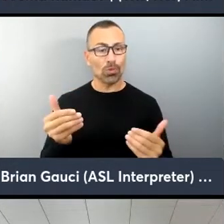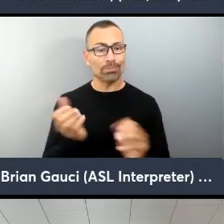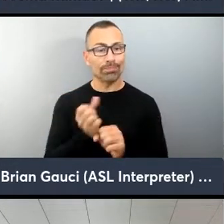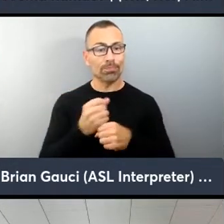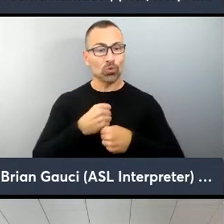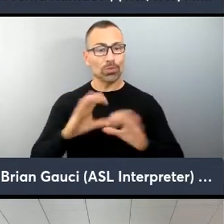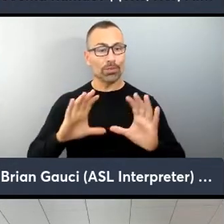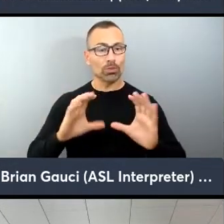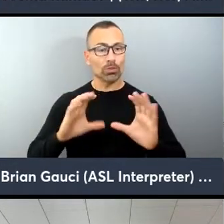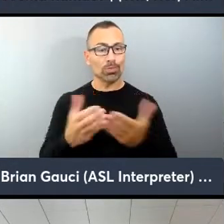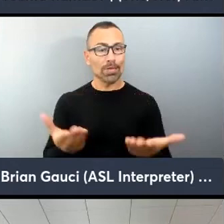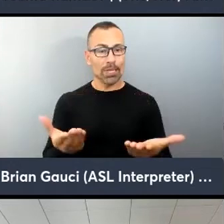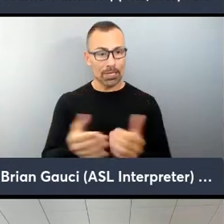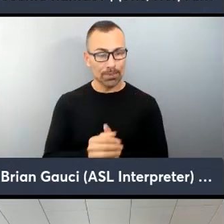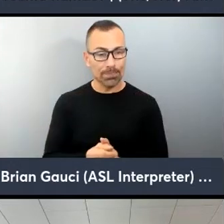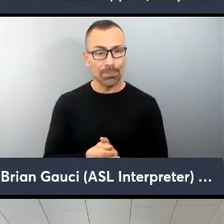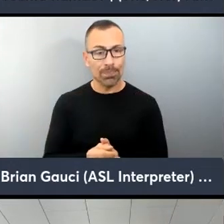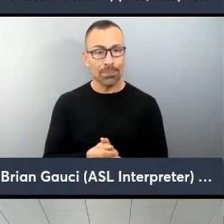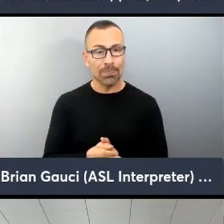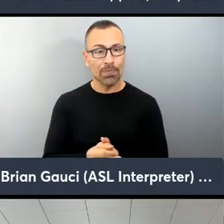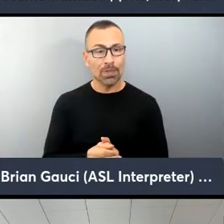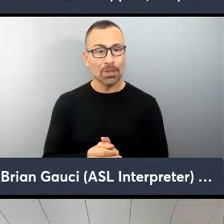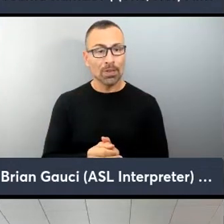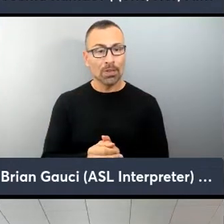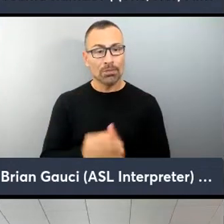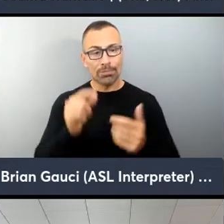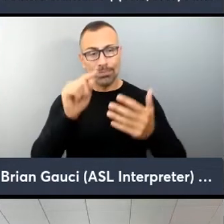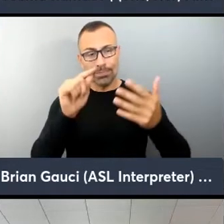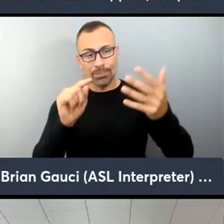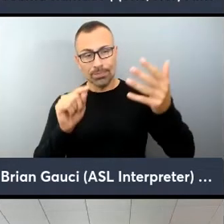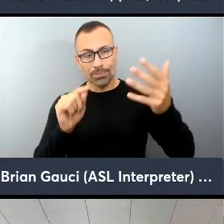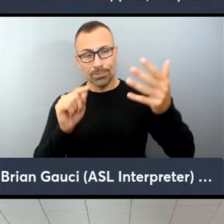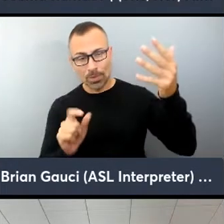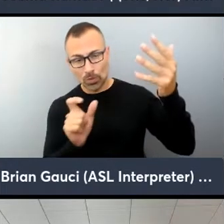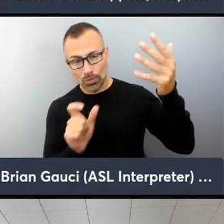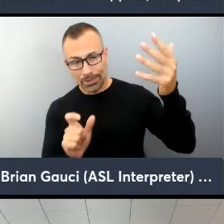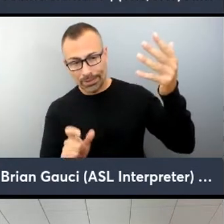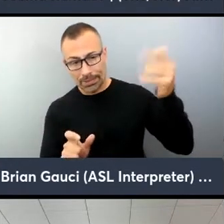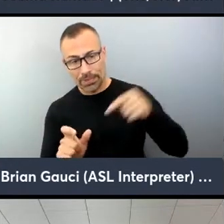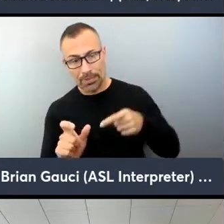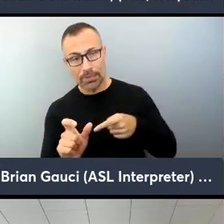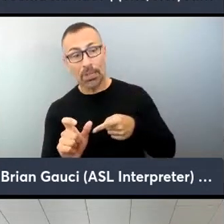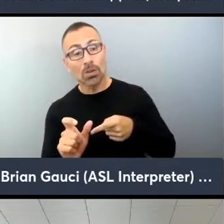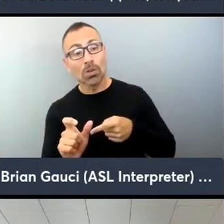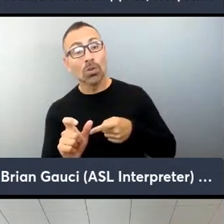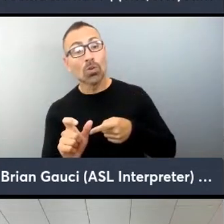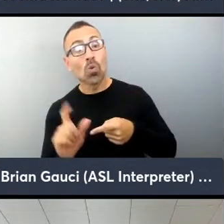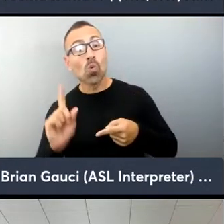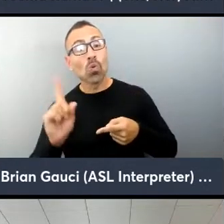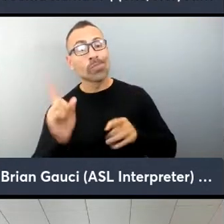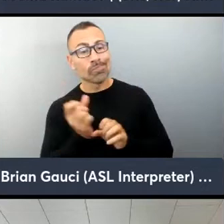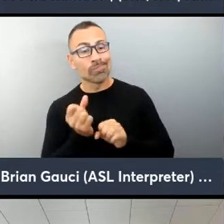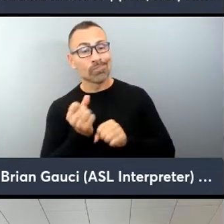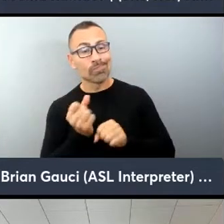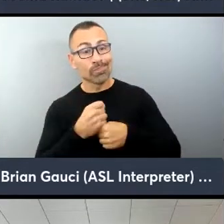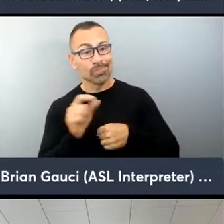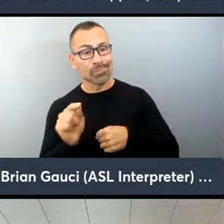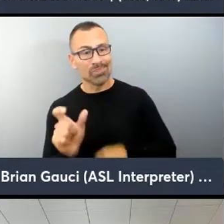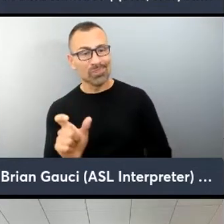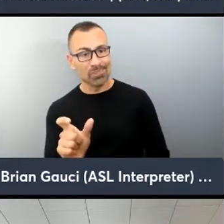I'll skip down a couple of cells here to the create part, right? So